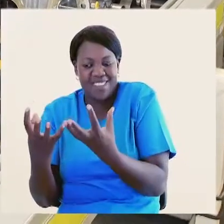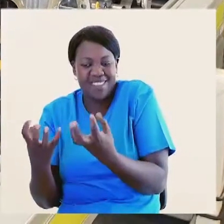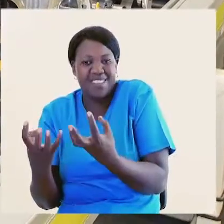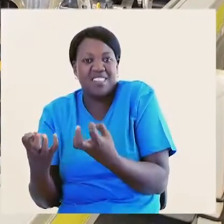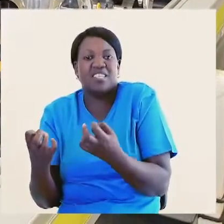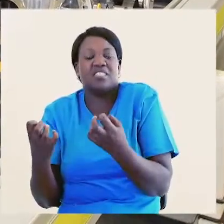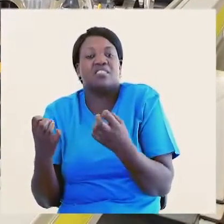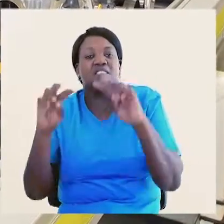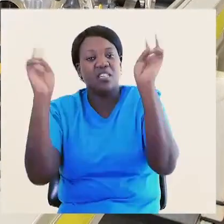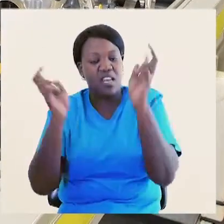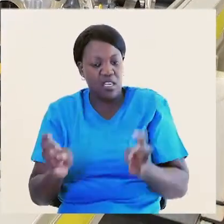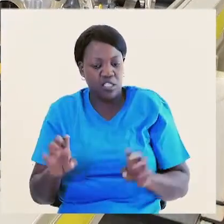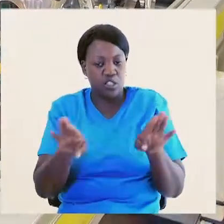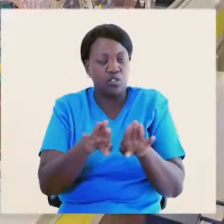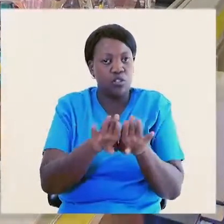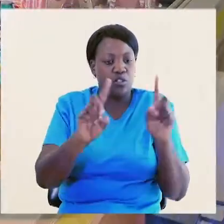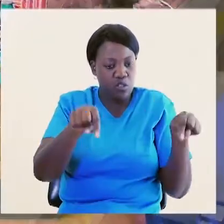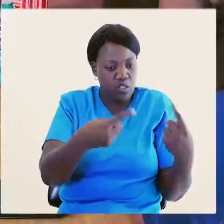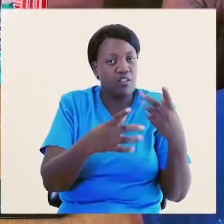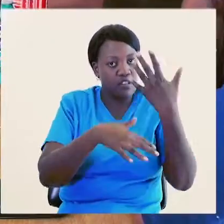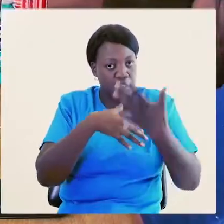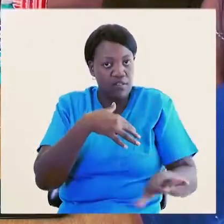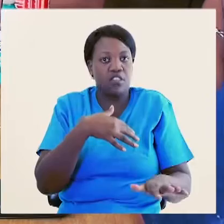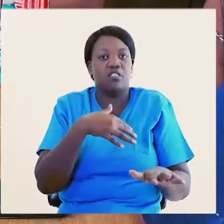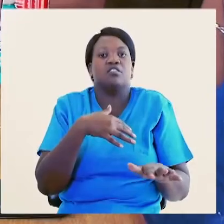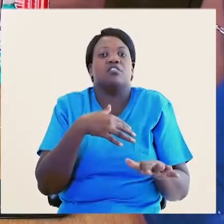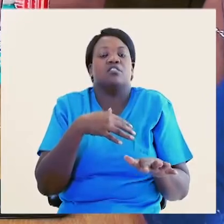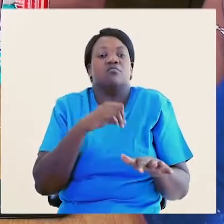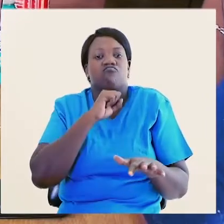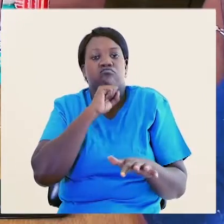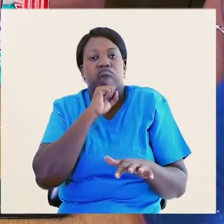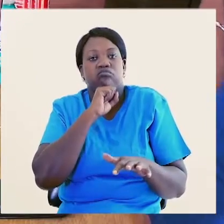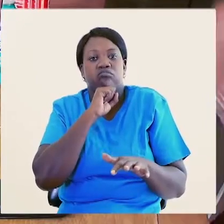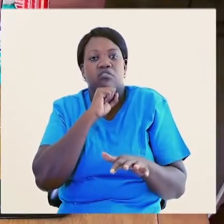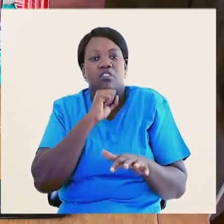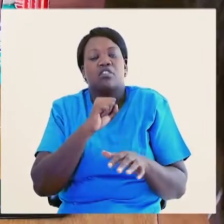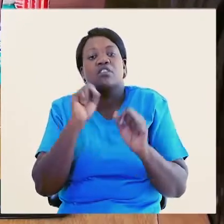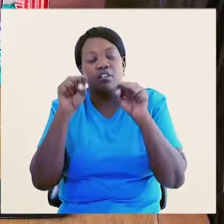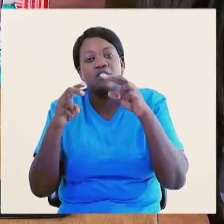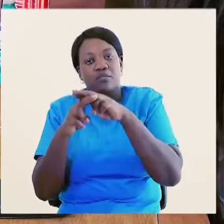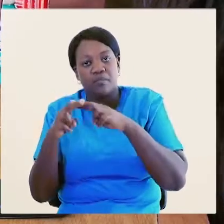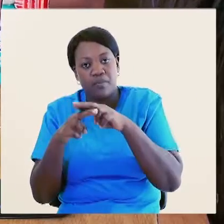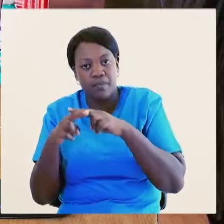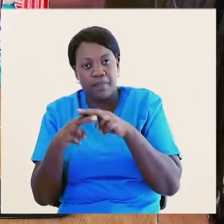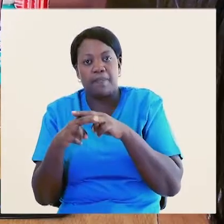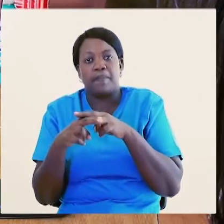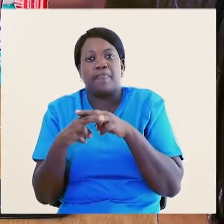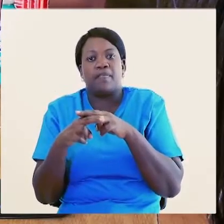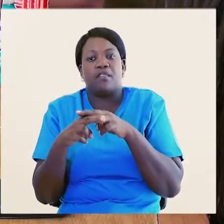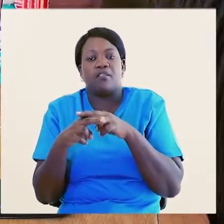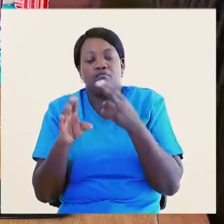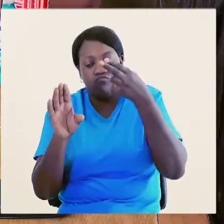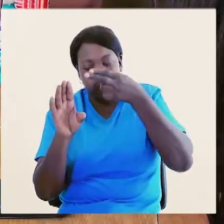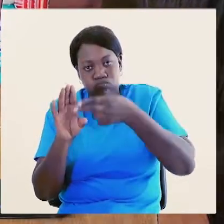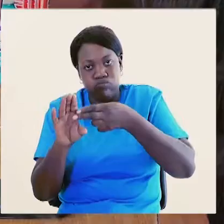to manufacture products. Exactly, Deo. You see, industries use machines directly driven by burning